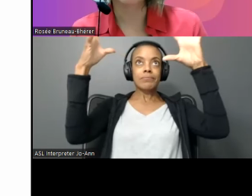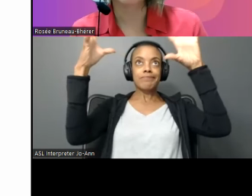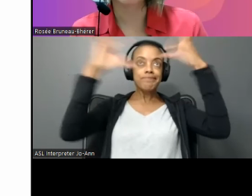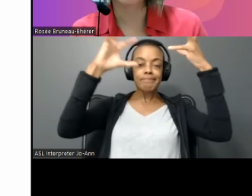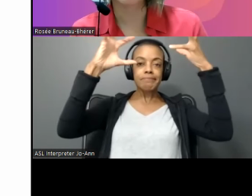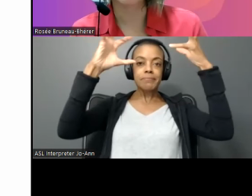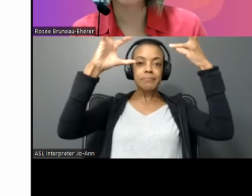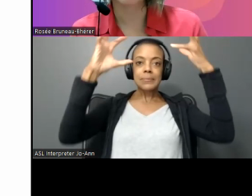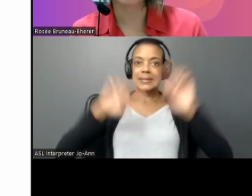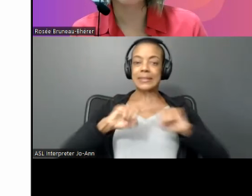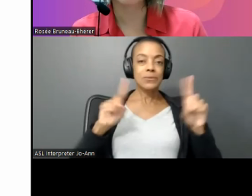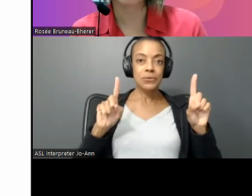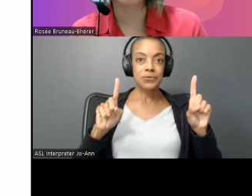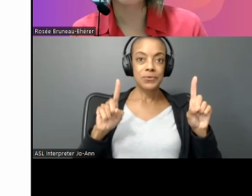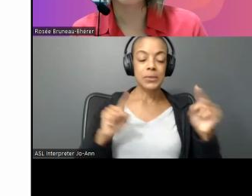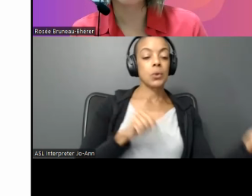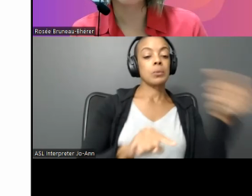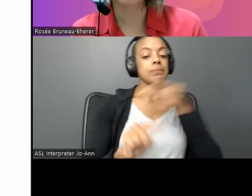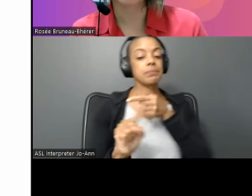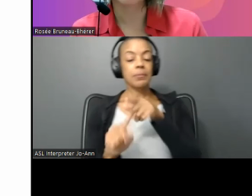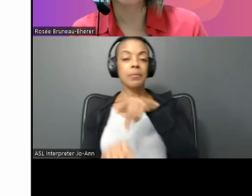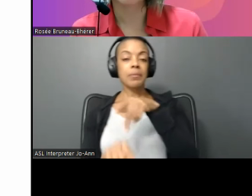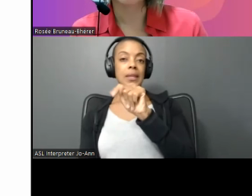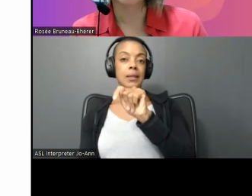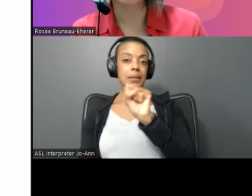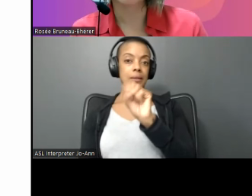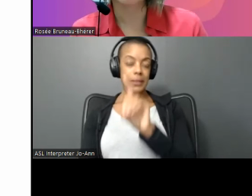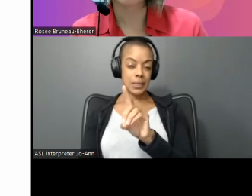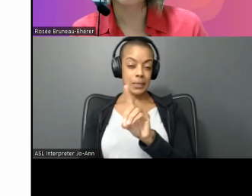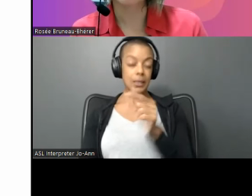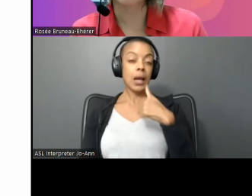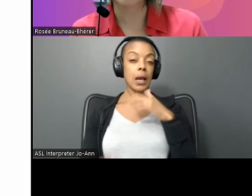the PTSD, you know, when I studied